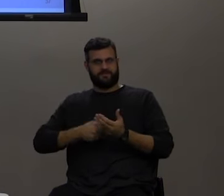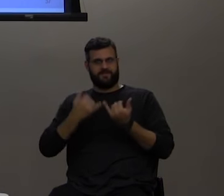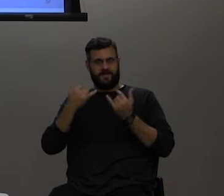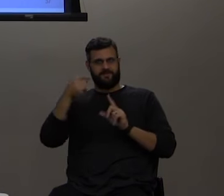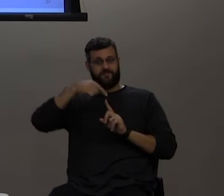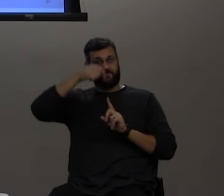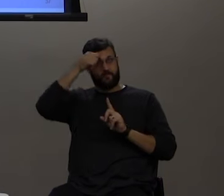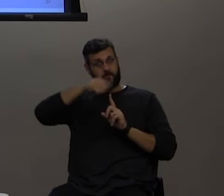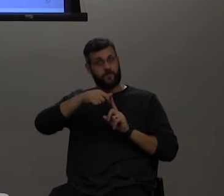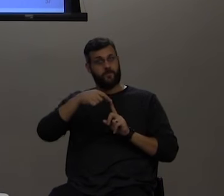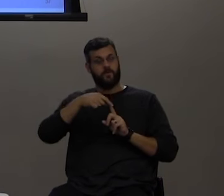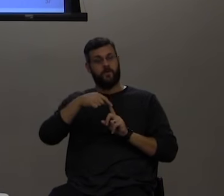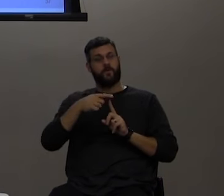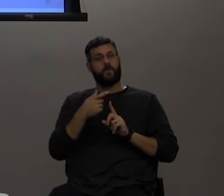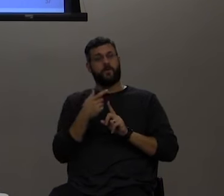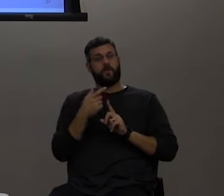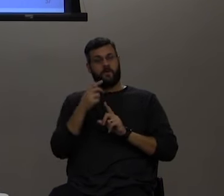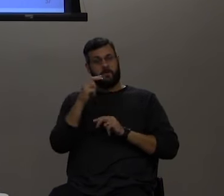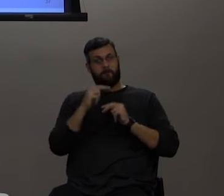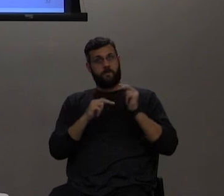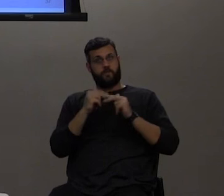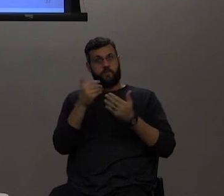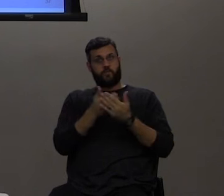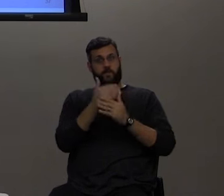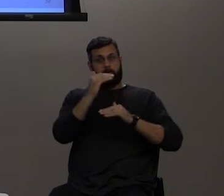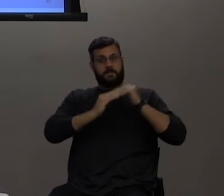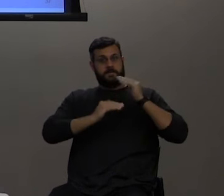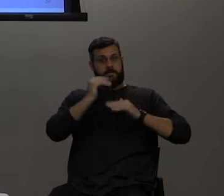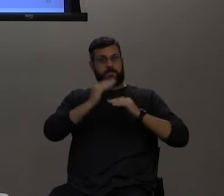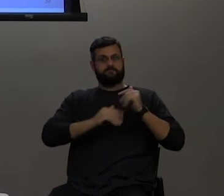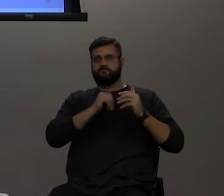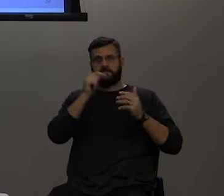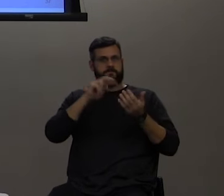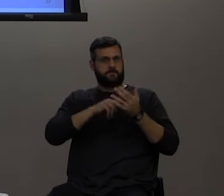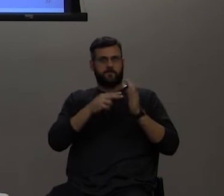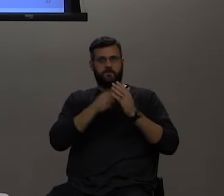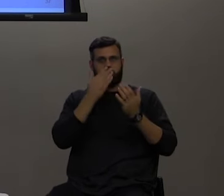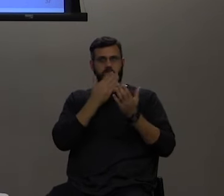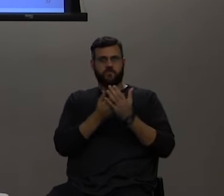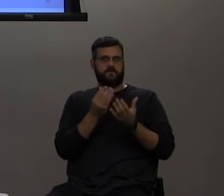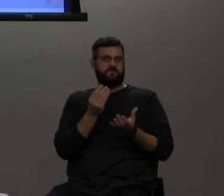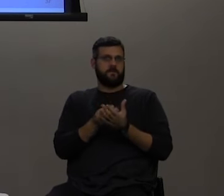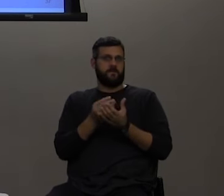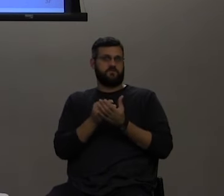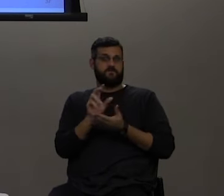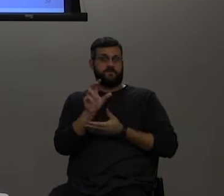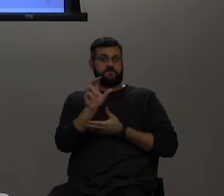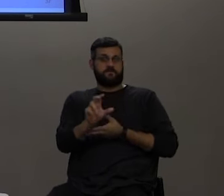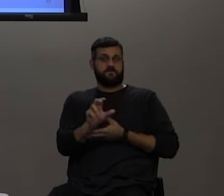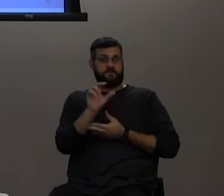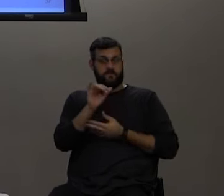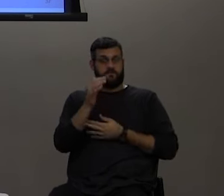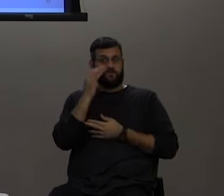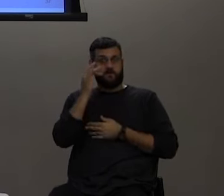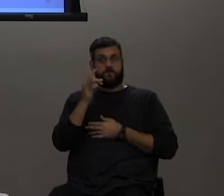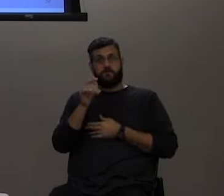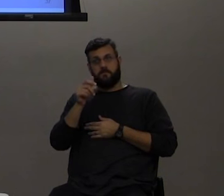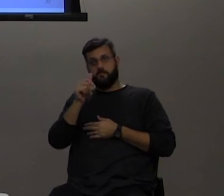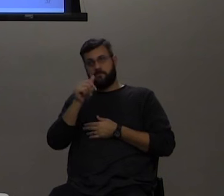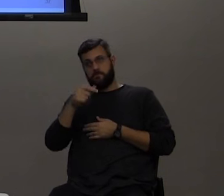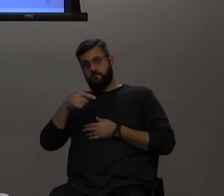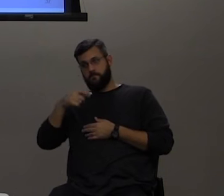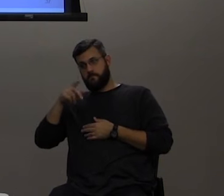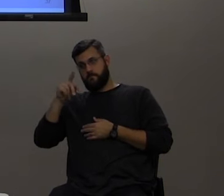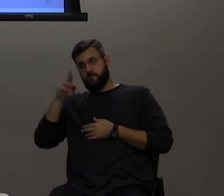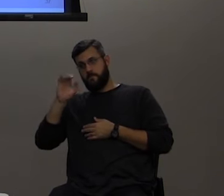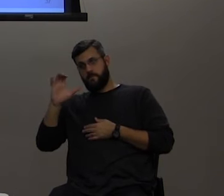is, building new buildings isn't always a sound financial investment. And this is why the public-private partnership for